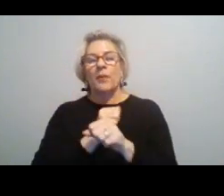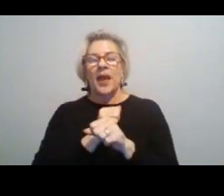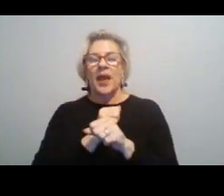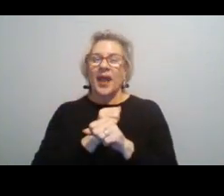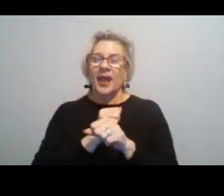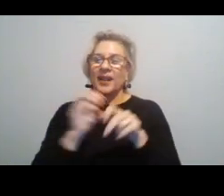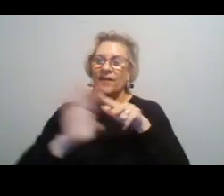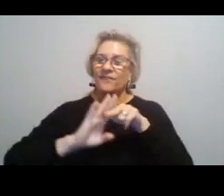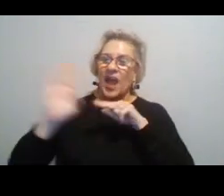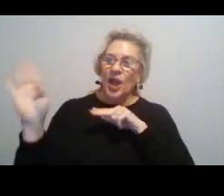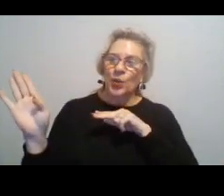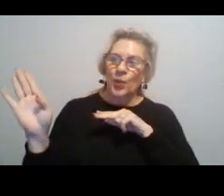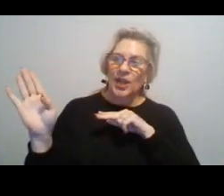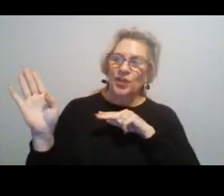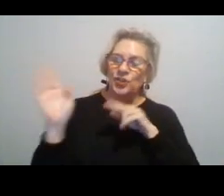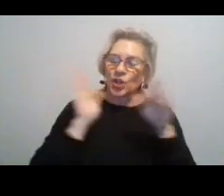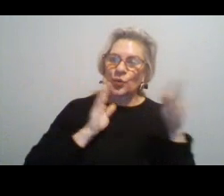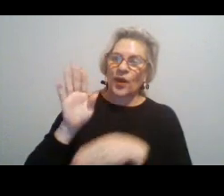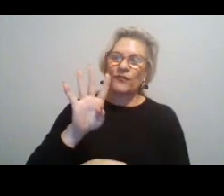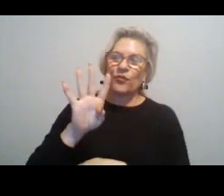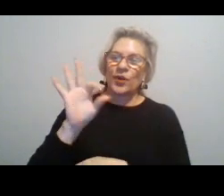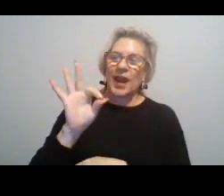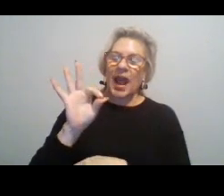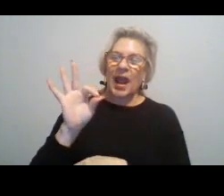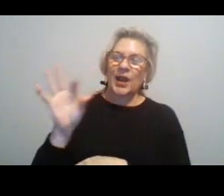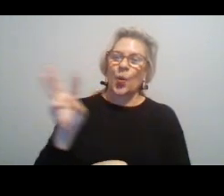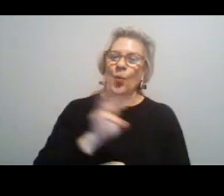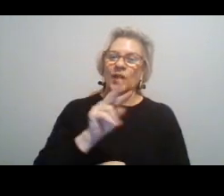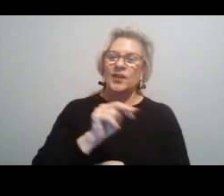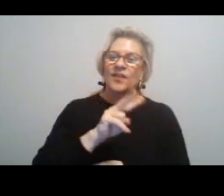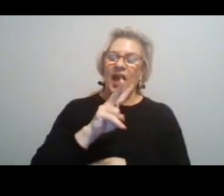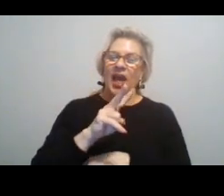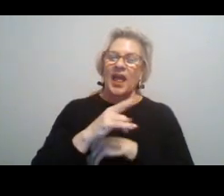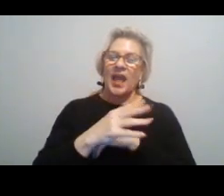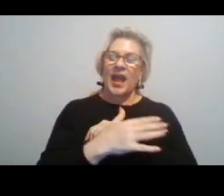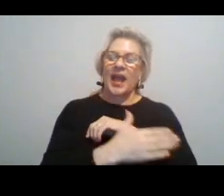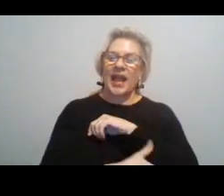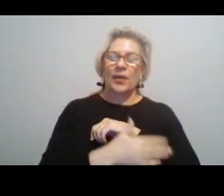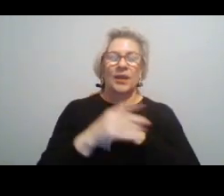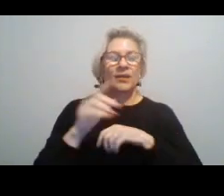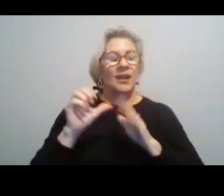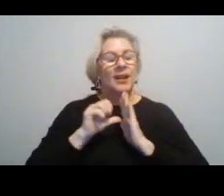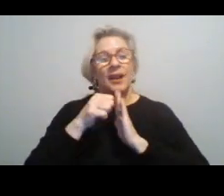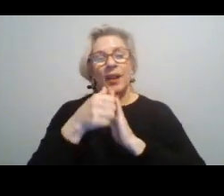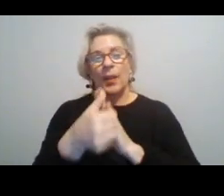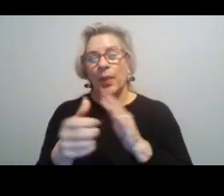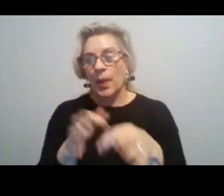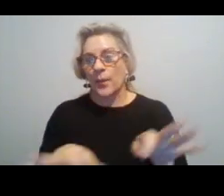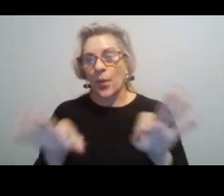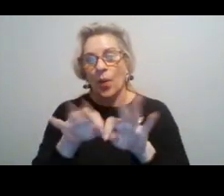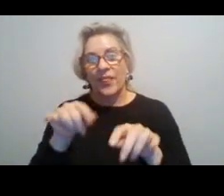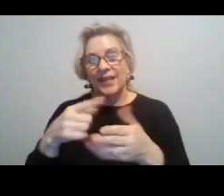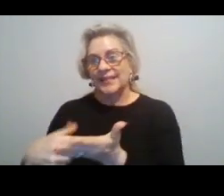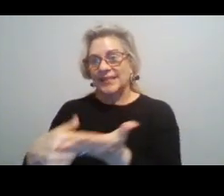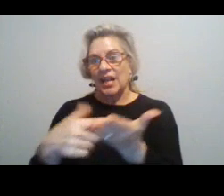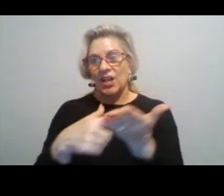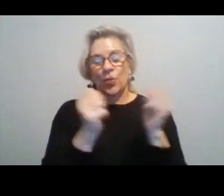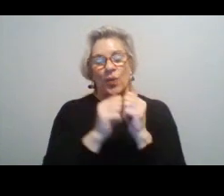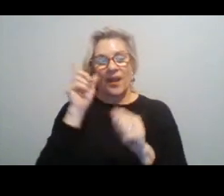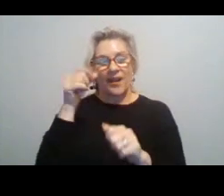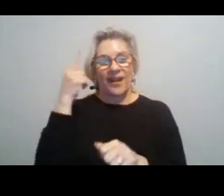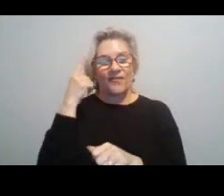the State Route 49 corridor in Western Nevada County. I really can't emphasize enough the importance of this discussion today with the Governor's Office